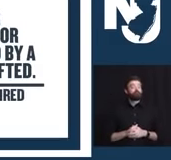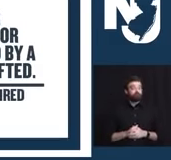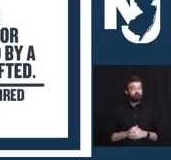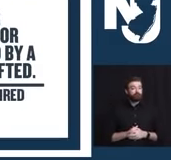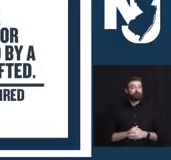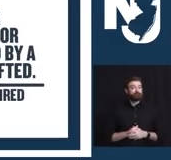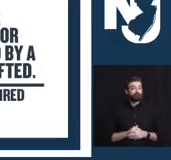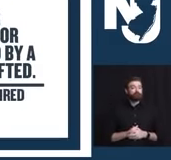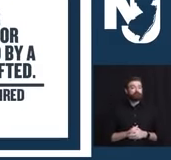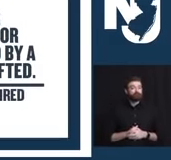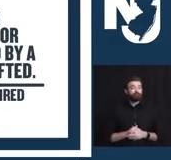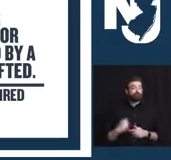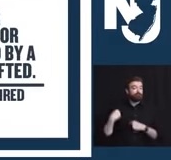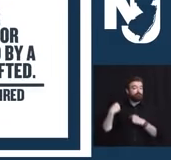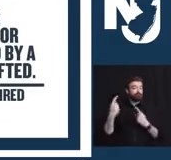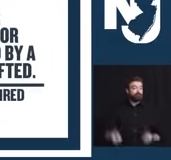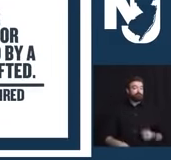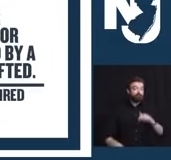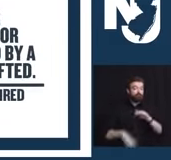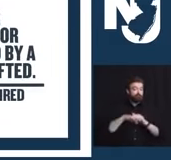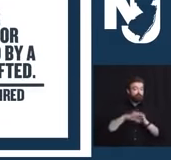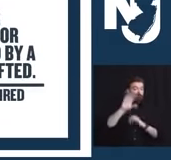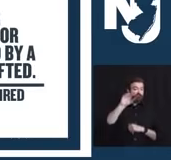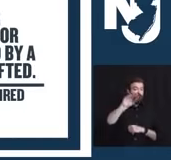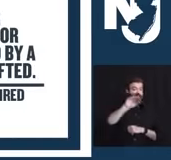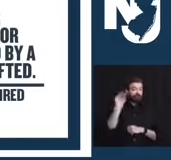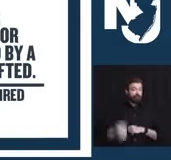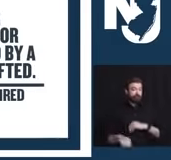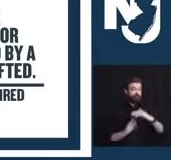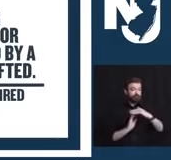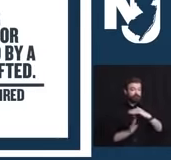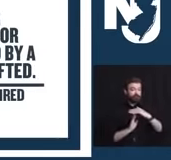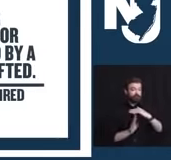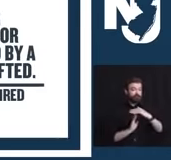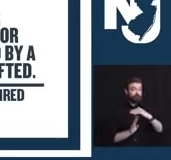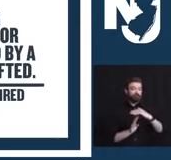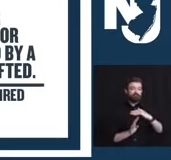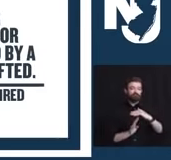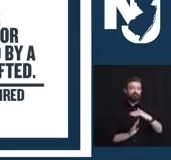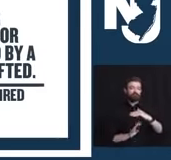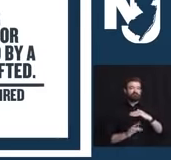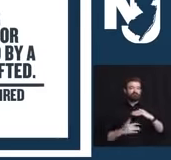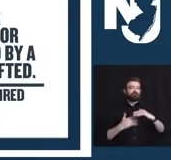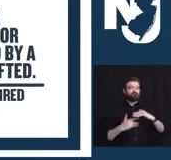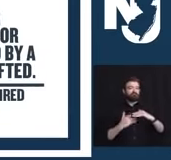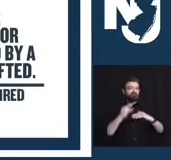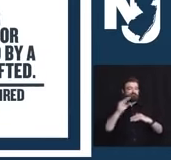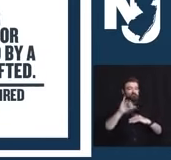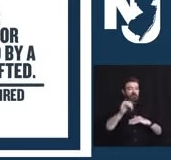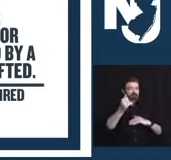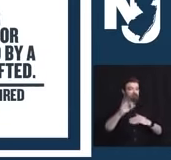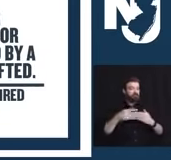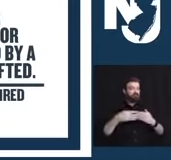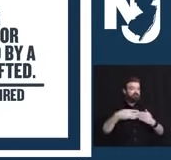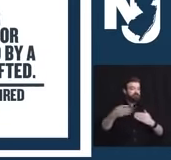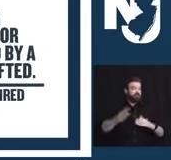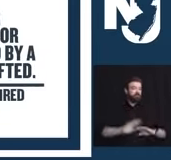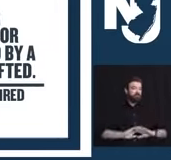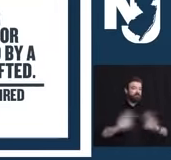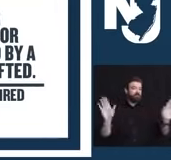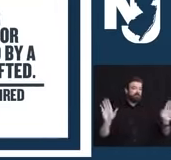will be lifted and be replaced with the same requirement, as I just mentioned, a minimum of 6 feet of social